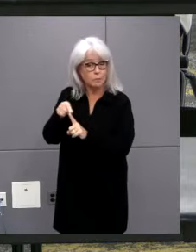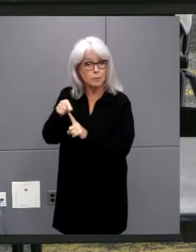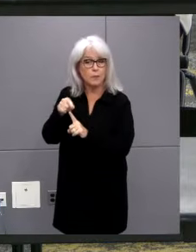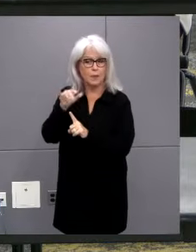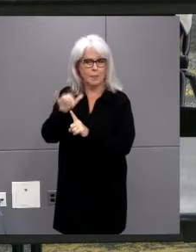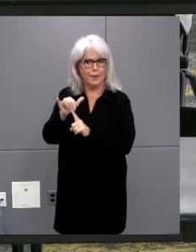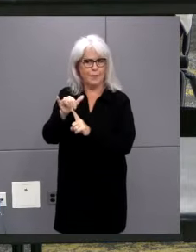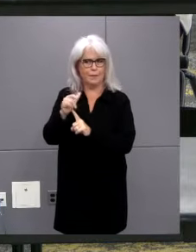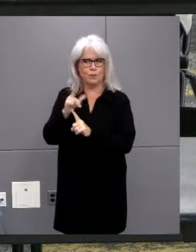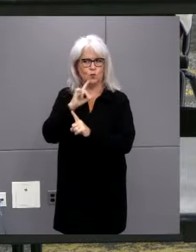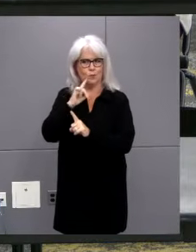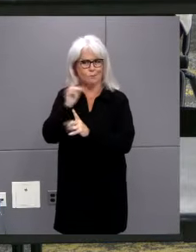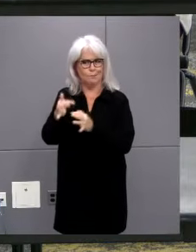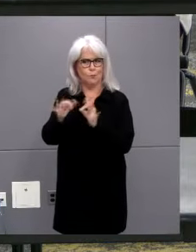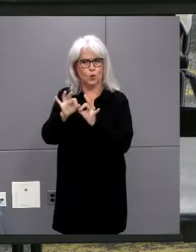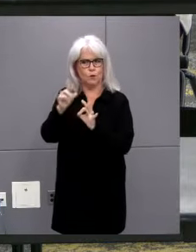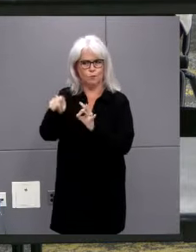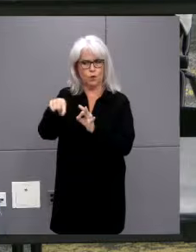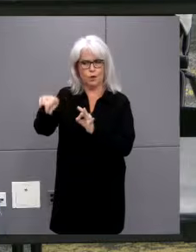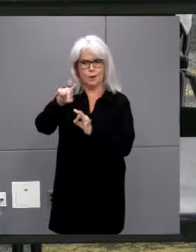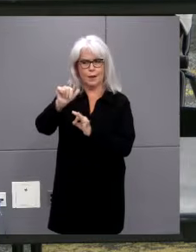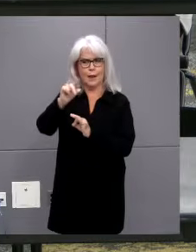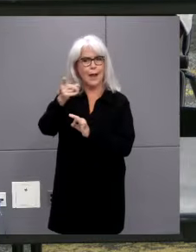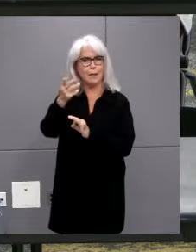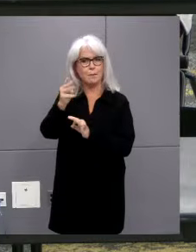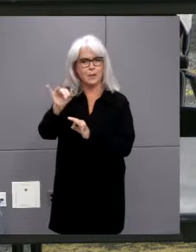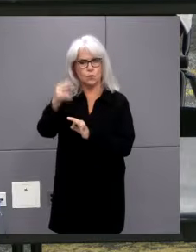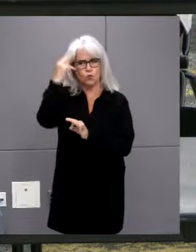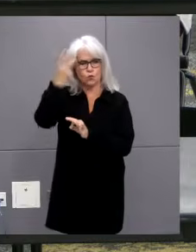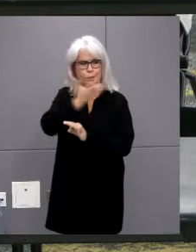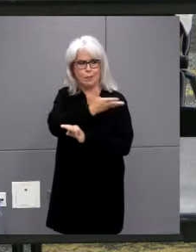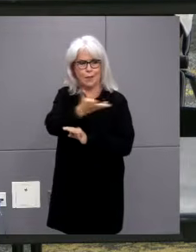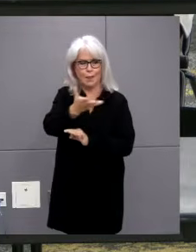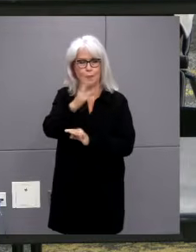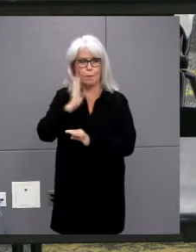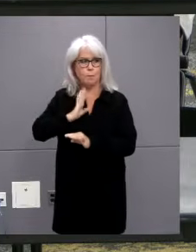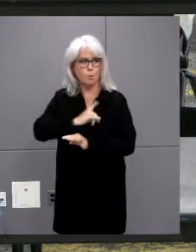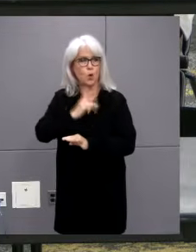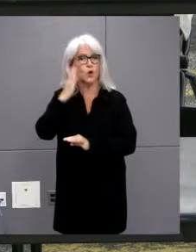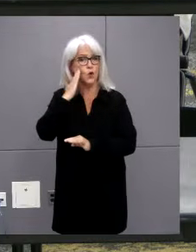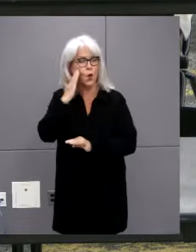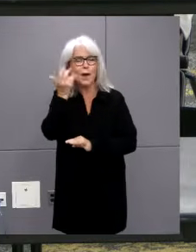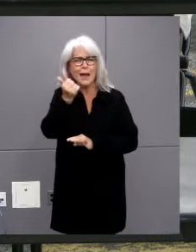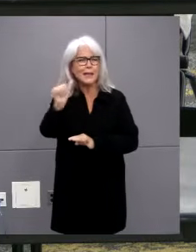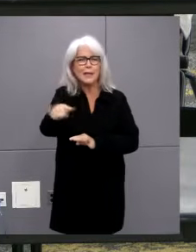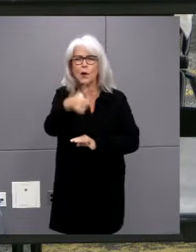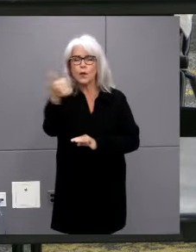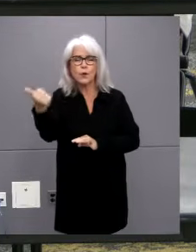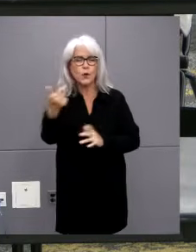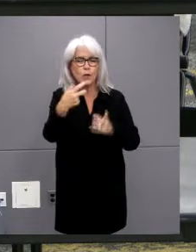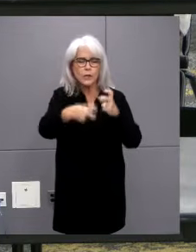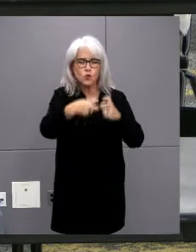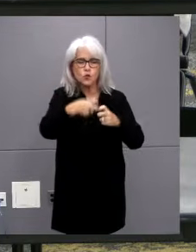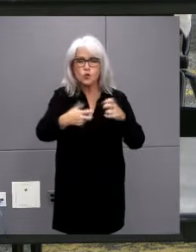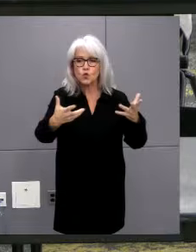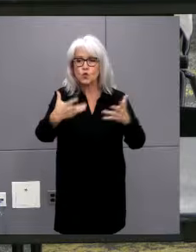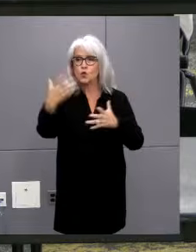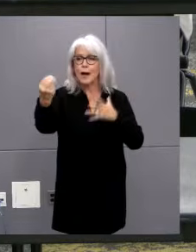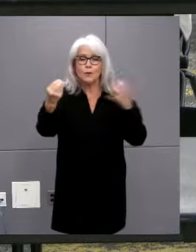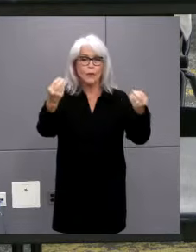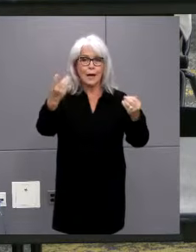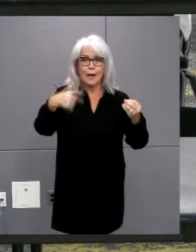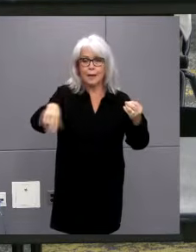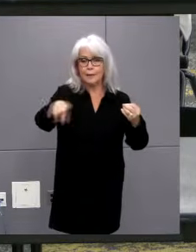it's incumbent upon the administration to inform the board, as we do when any other issue happens out